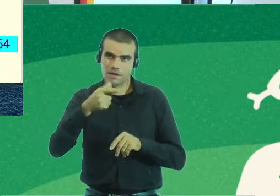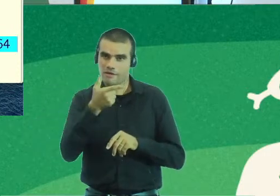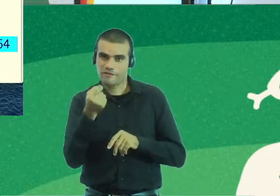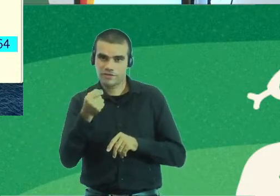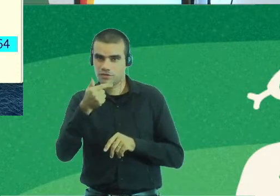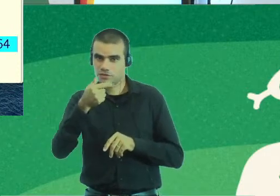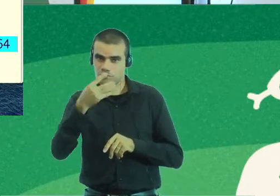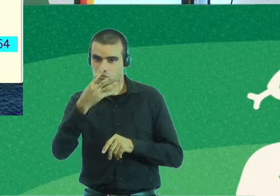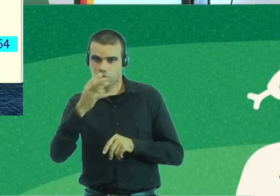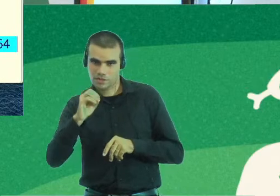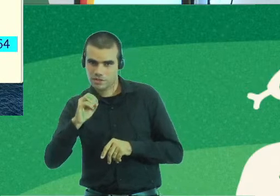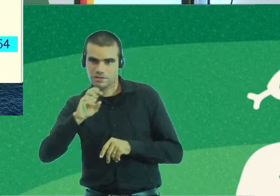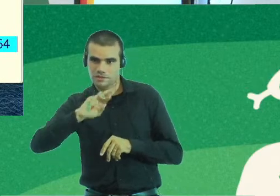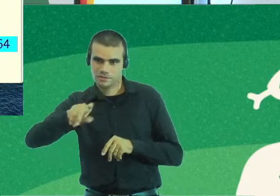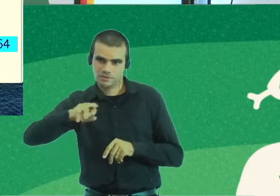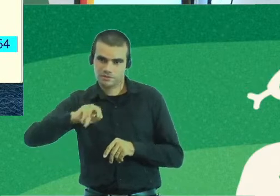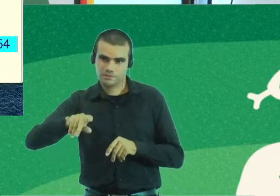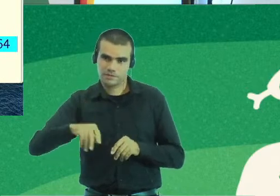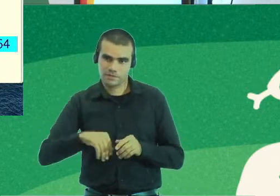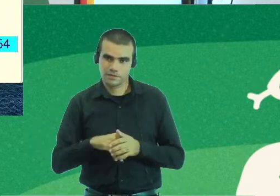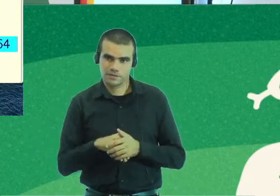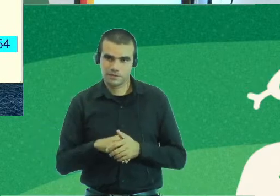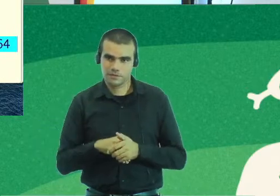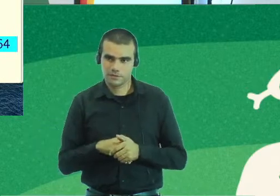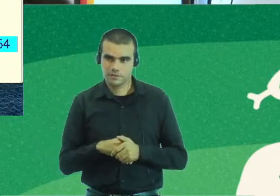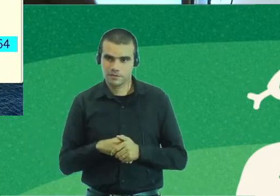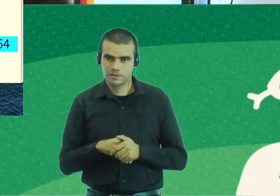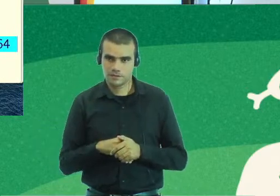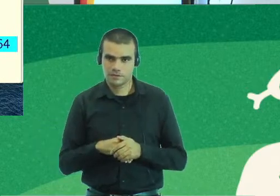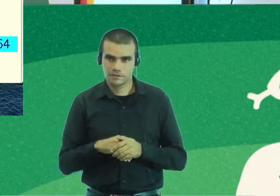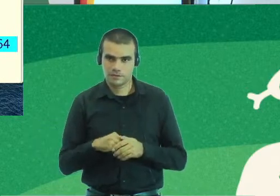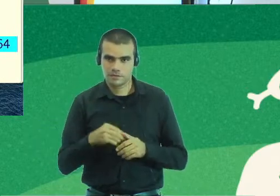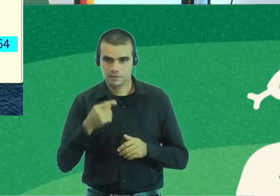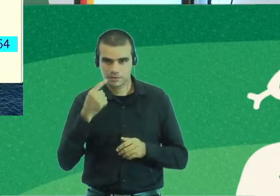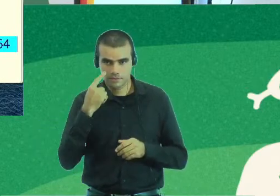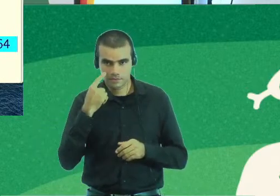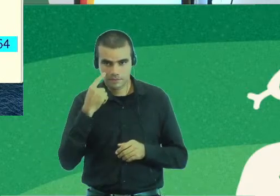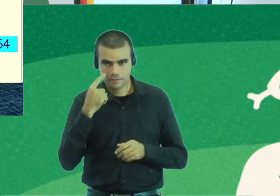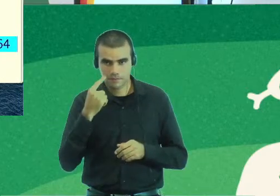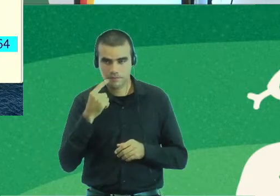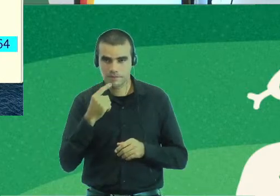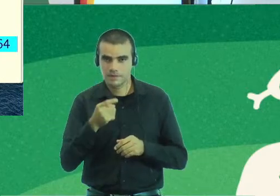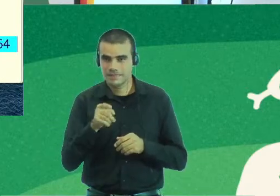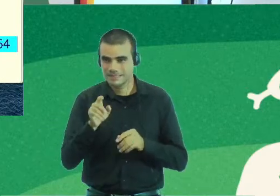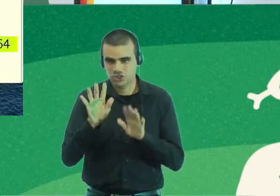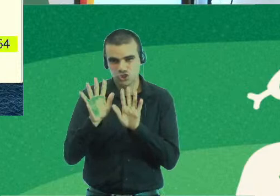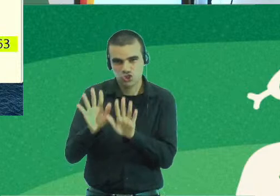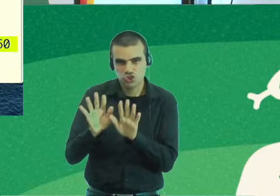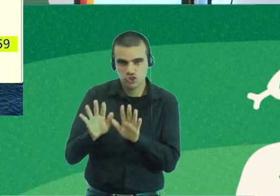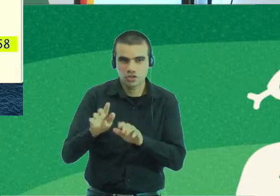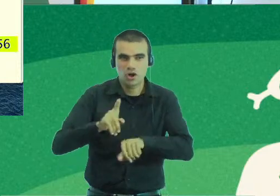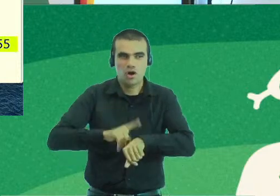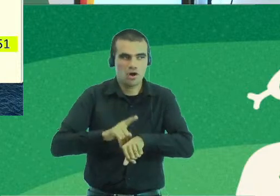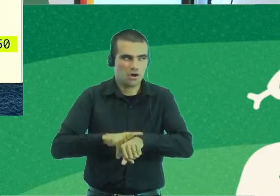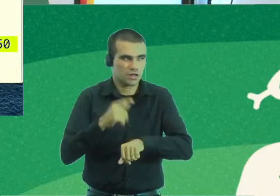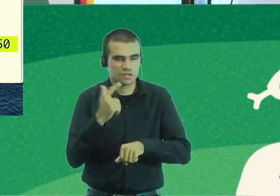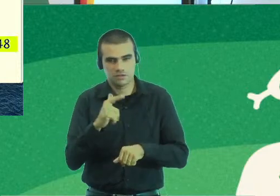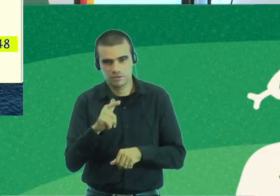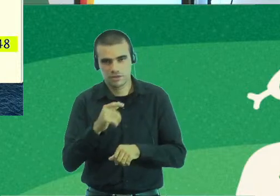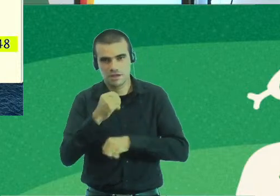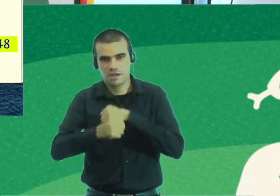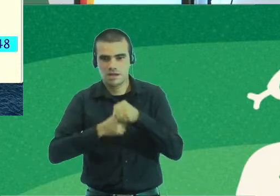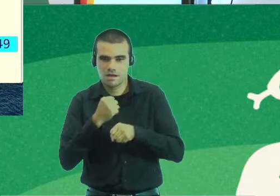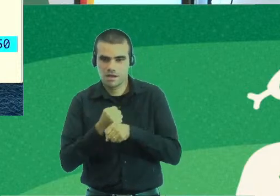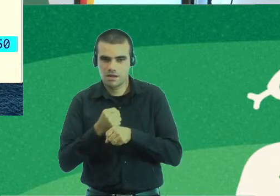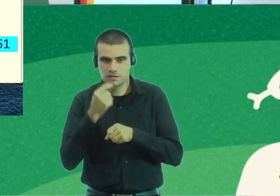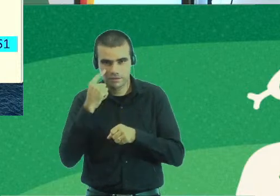20:40. But if I leave it like this, there will be no time zone or year. So I'm just going to add arbitrarily,